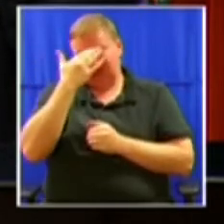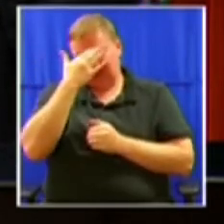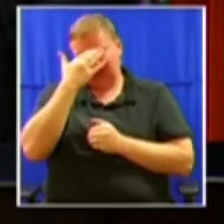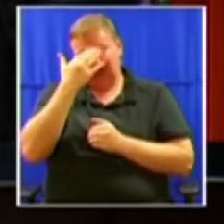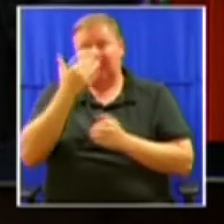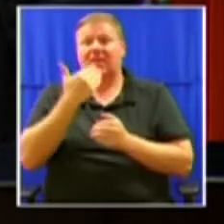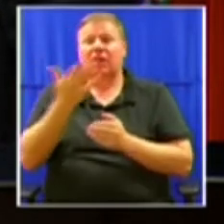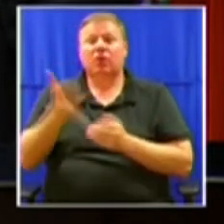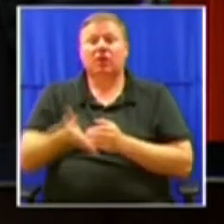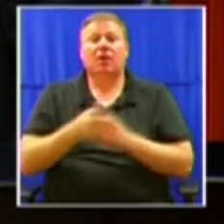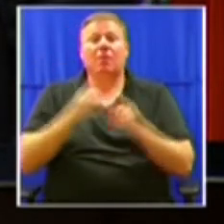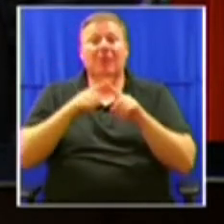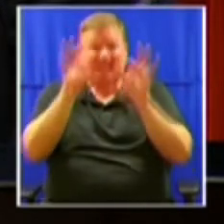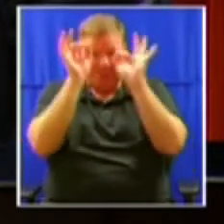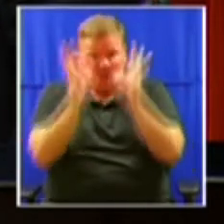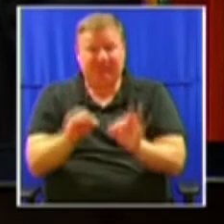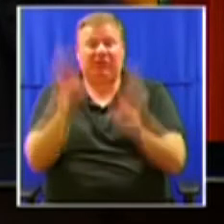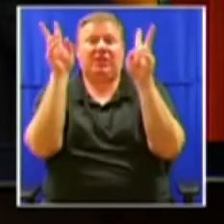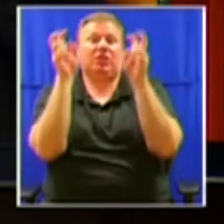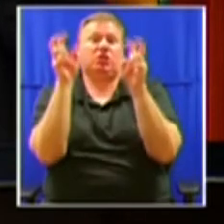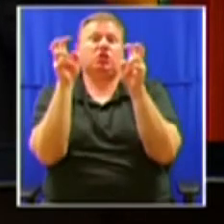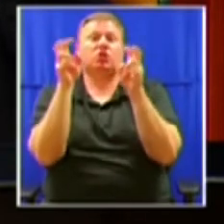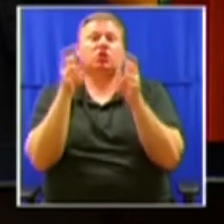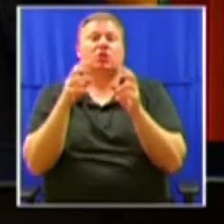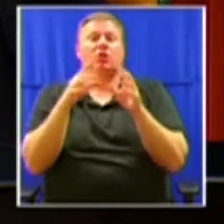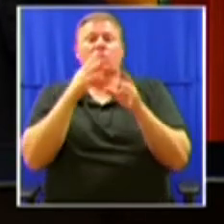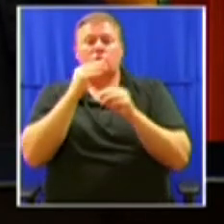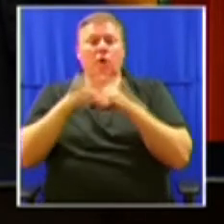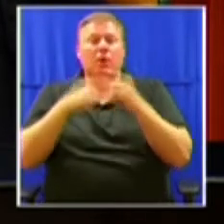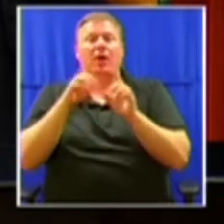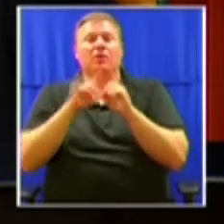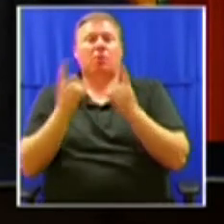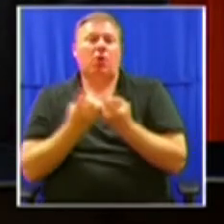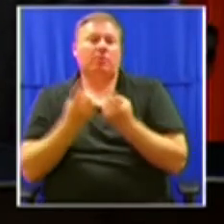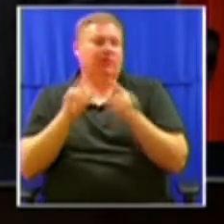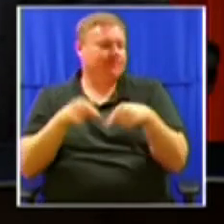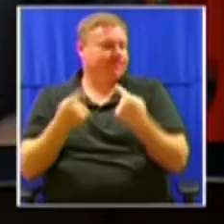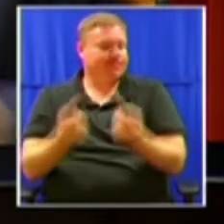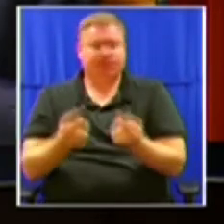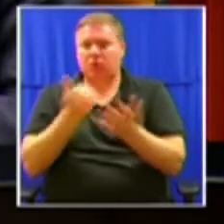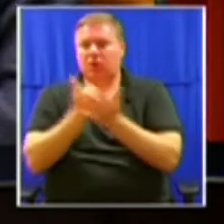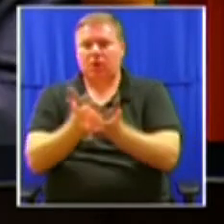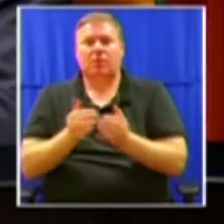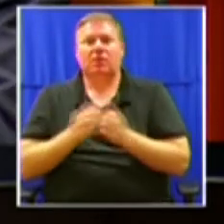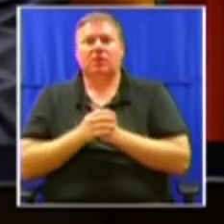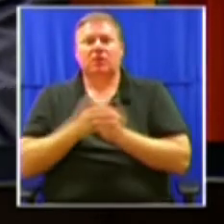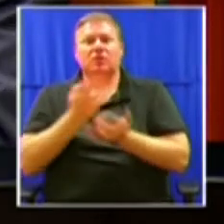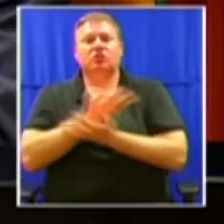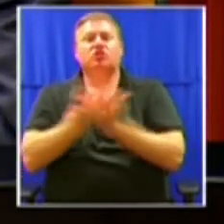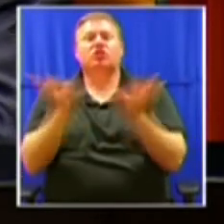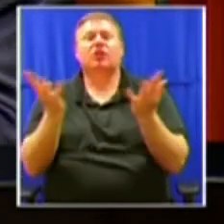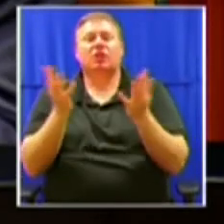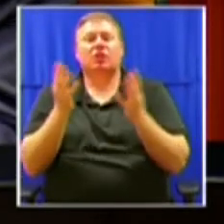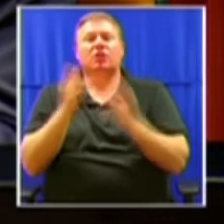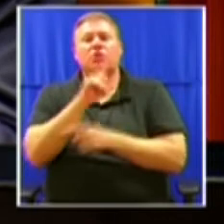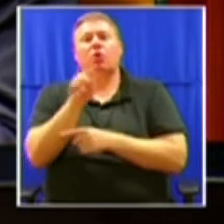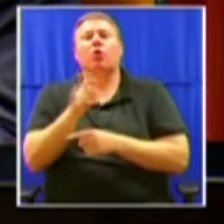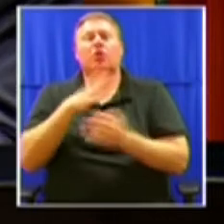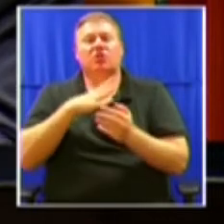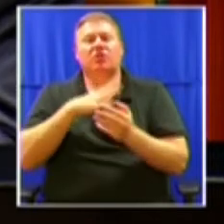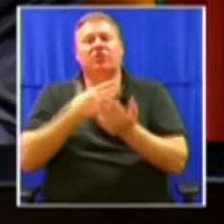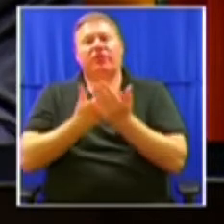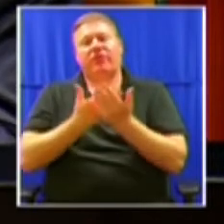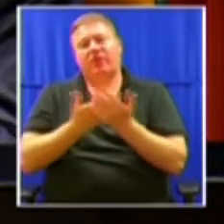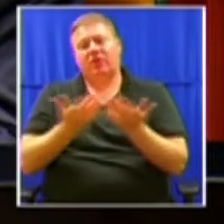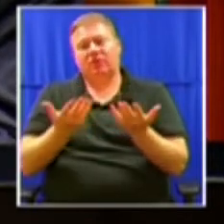very specific issues in terms of the departmental plans going forward. So general questions we may entertain, but the specific ones